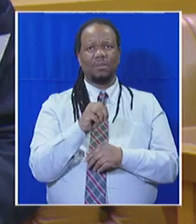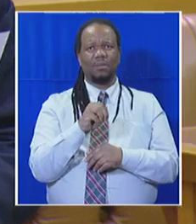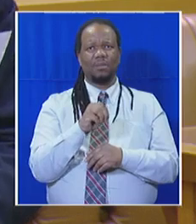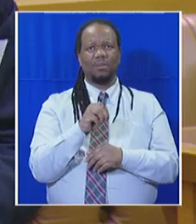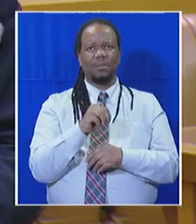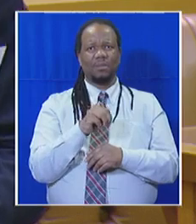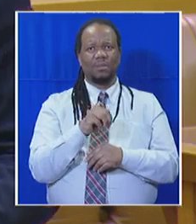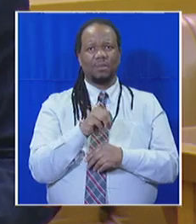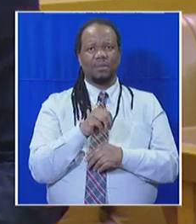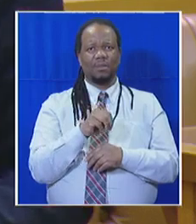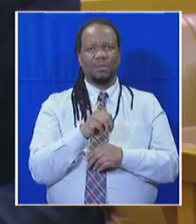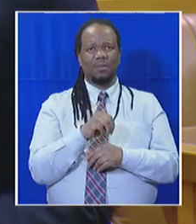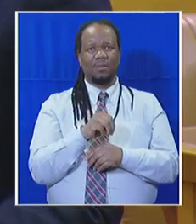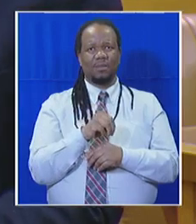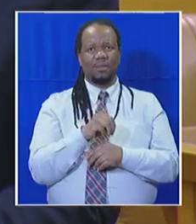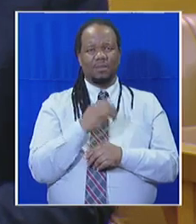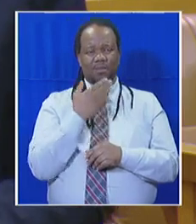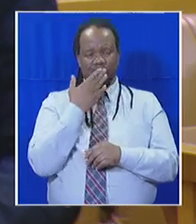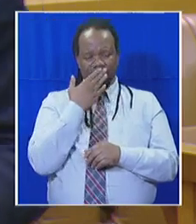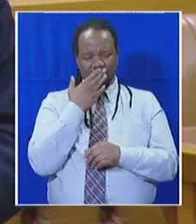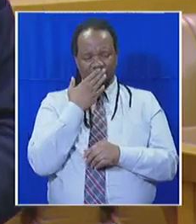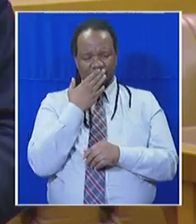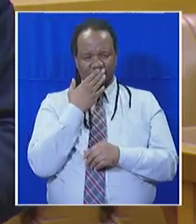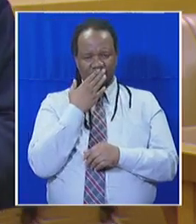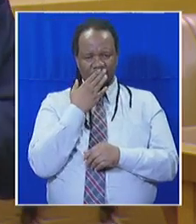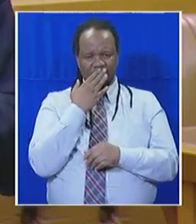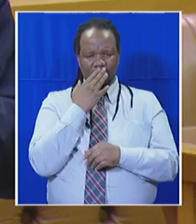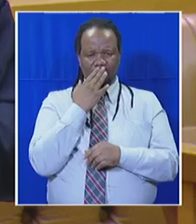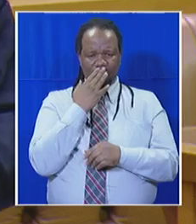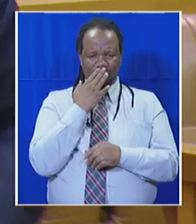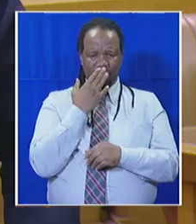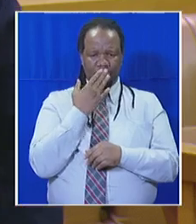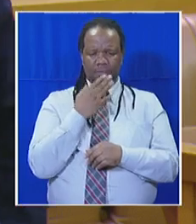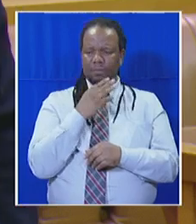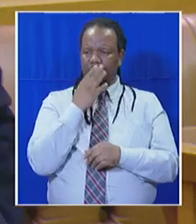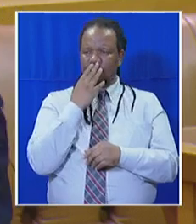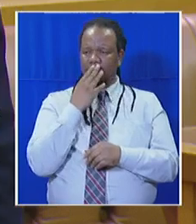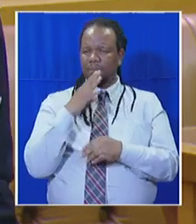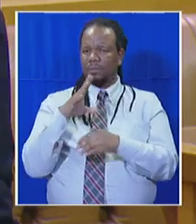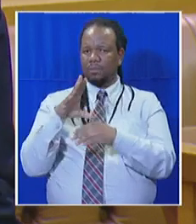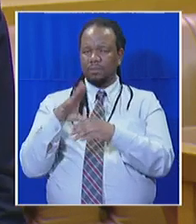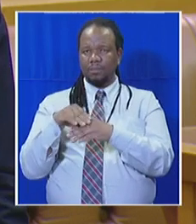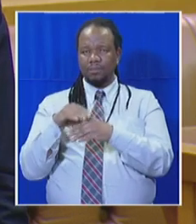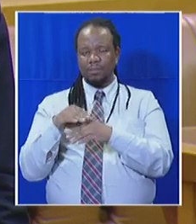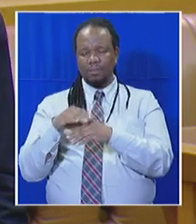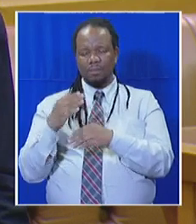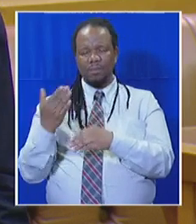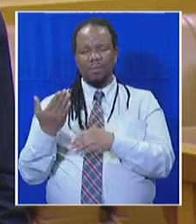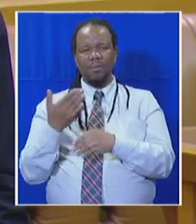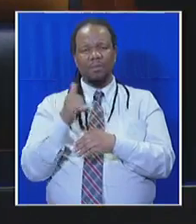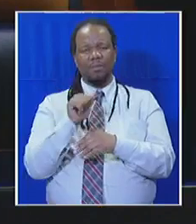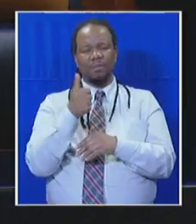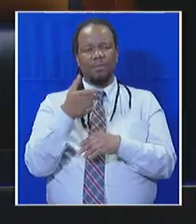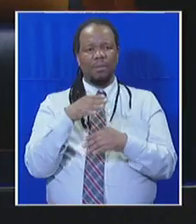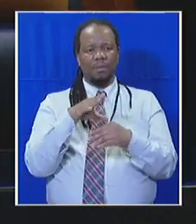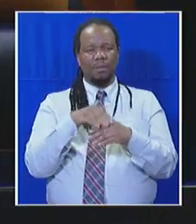honourable members. Honourable members. Honourable members. Let us give a chance to the honourable member to